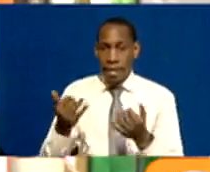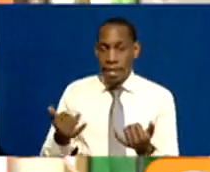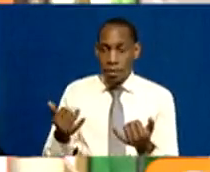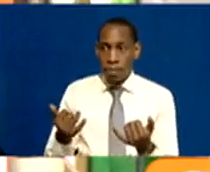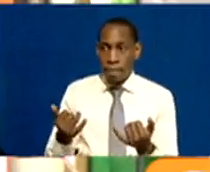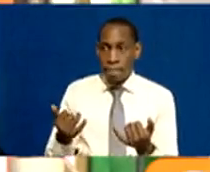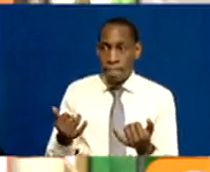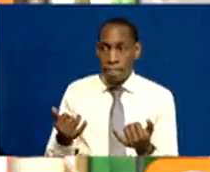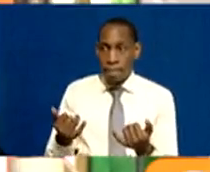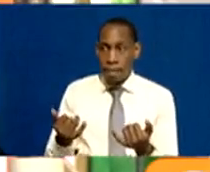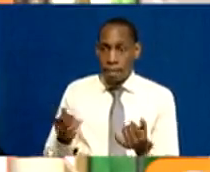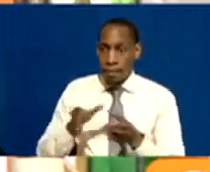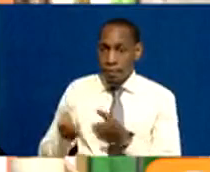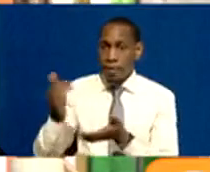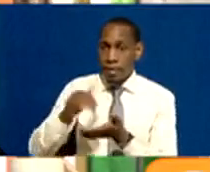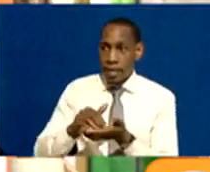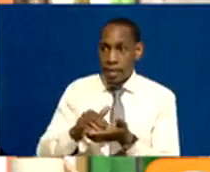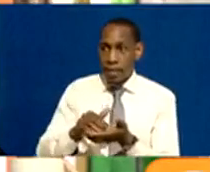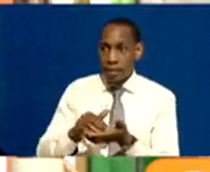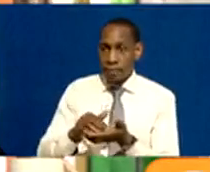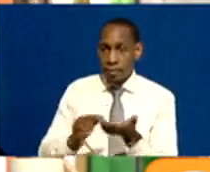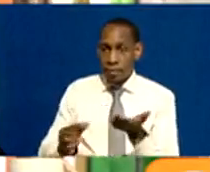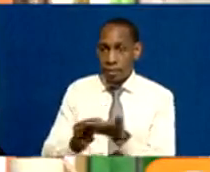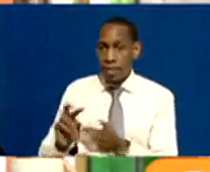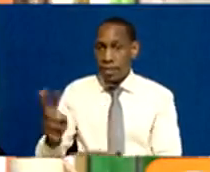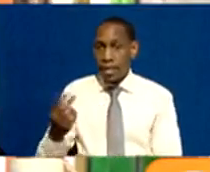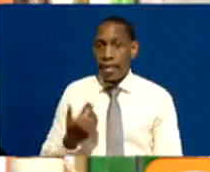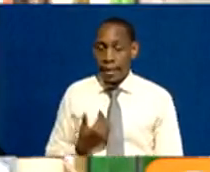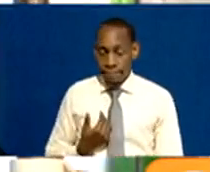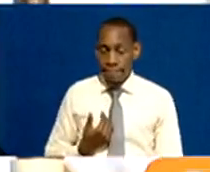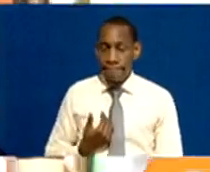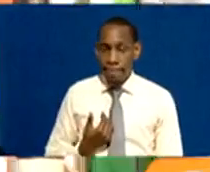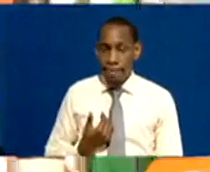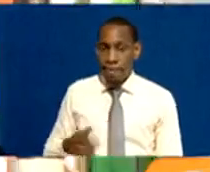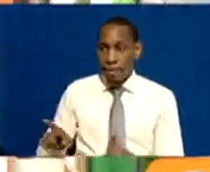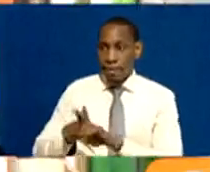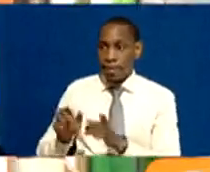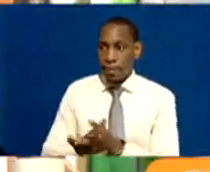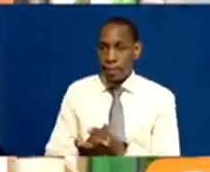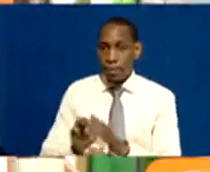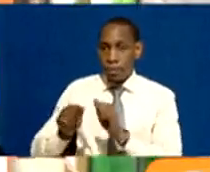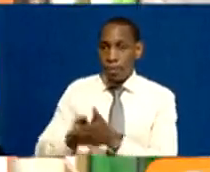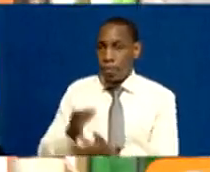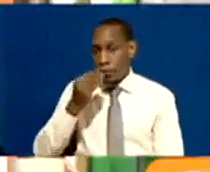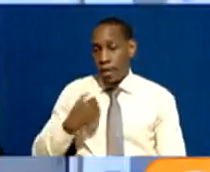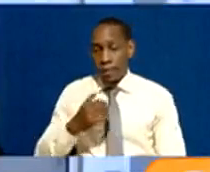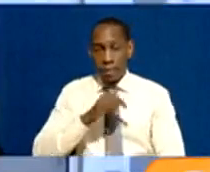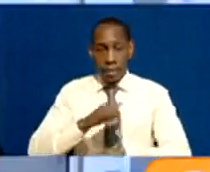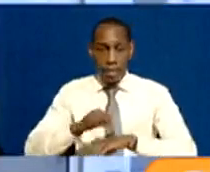iko, imenilazimu tena kuchukua simu kadi ya pili. Ndio angalau nipate unga